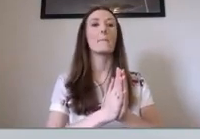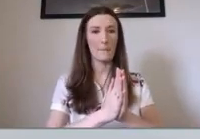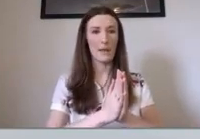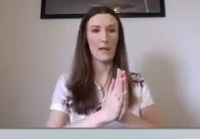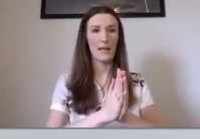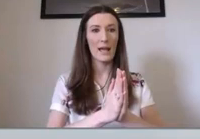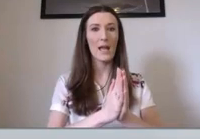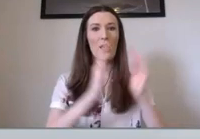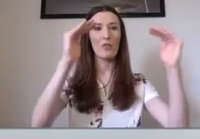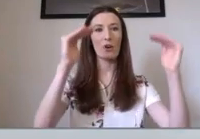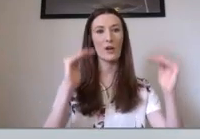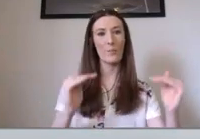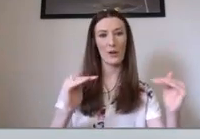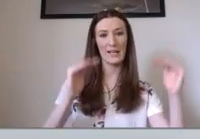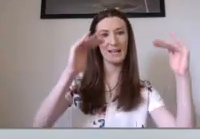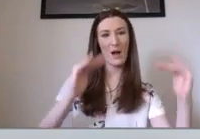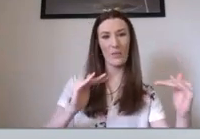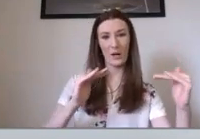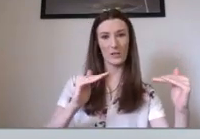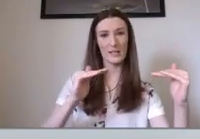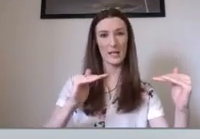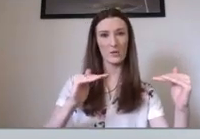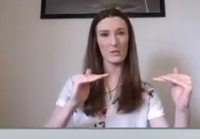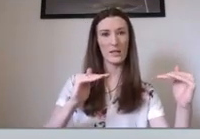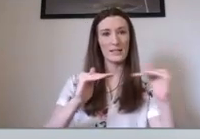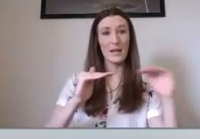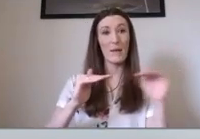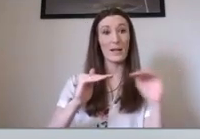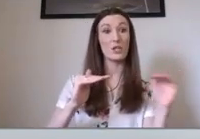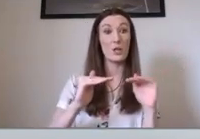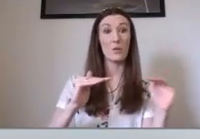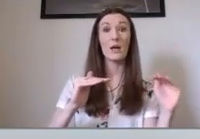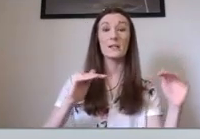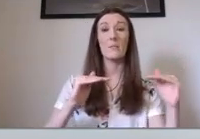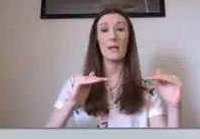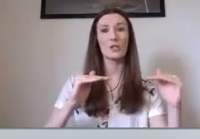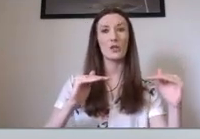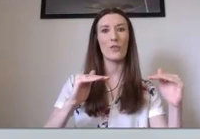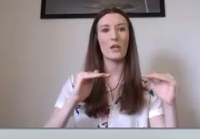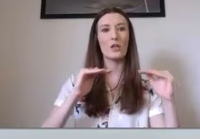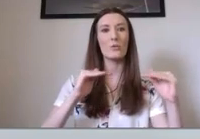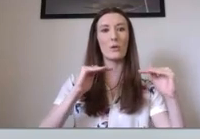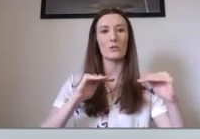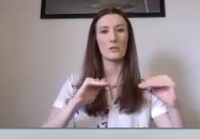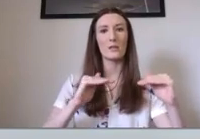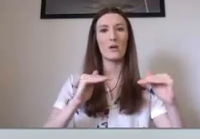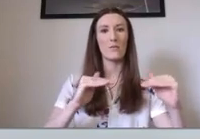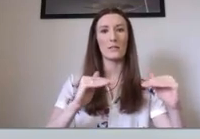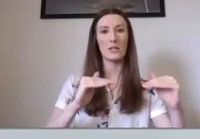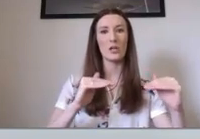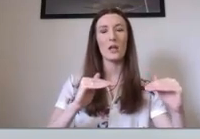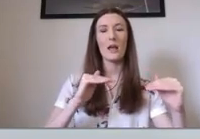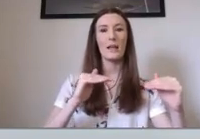like, okay, they're going to bring down their skills to match you, to make sure that you understand